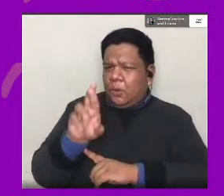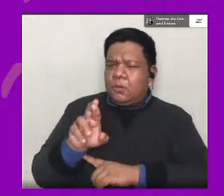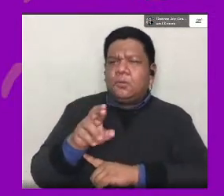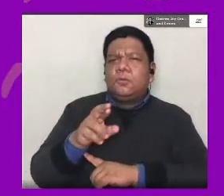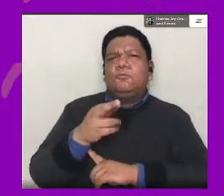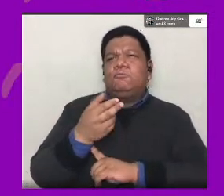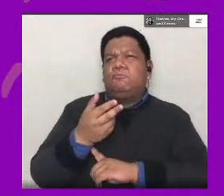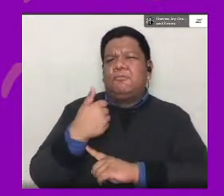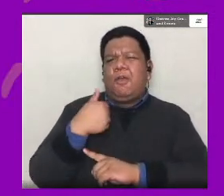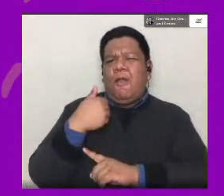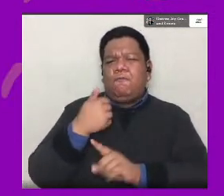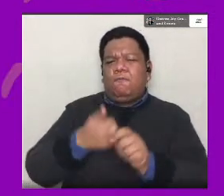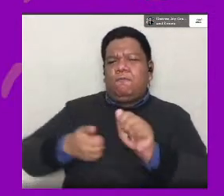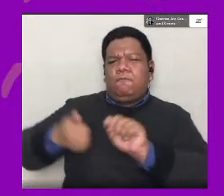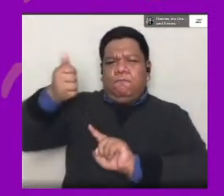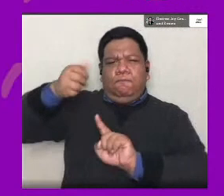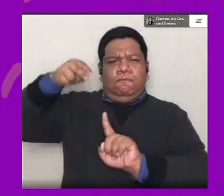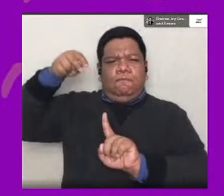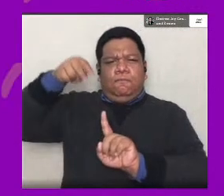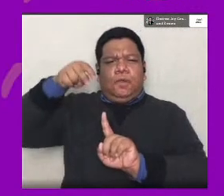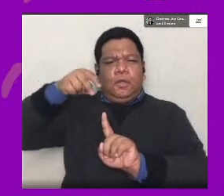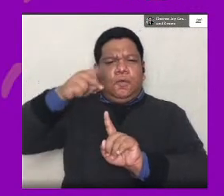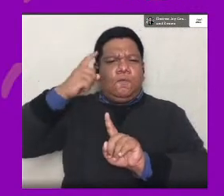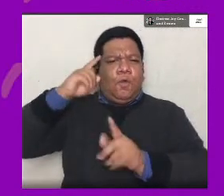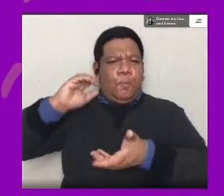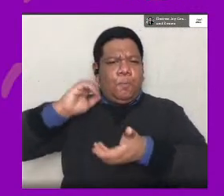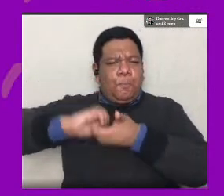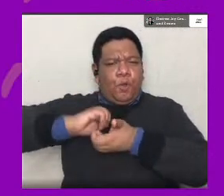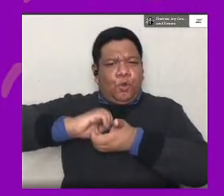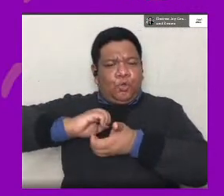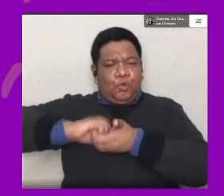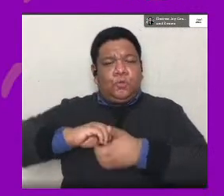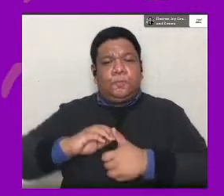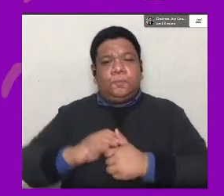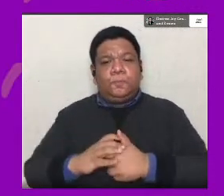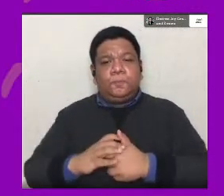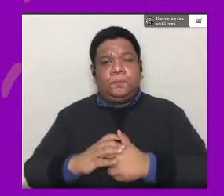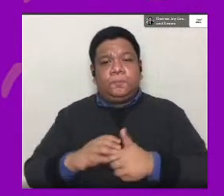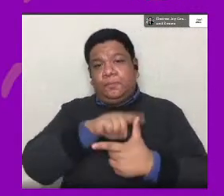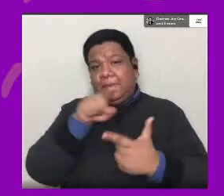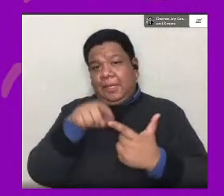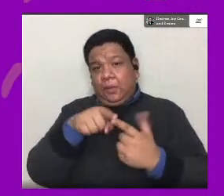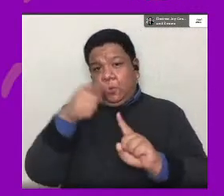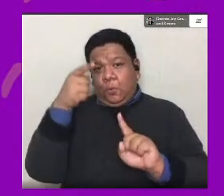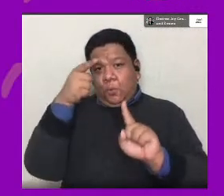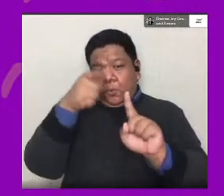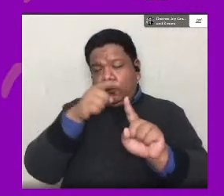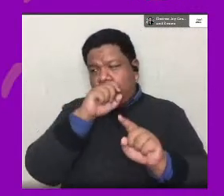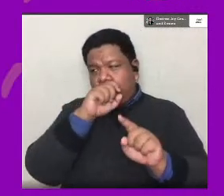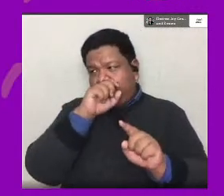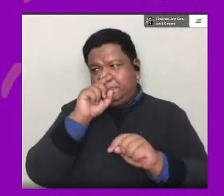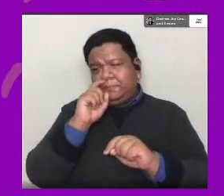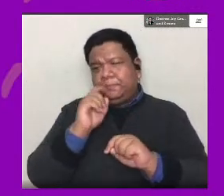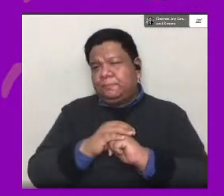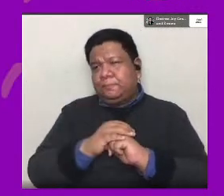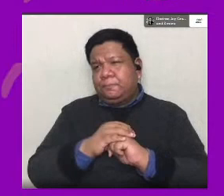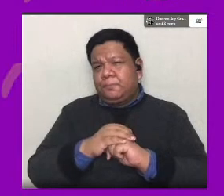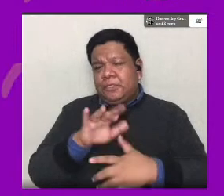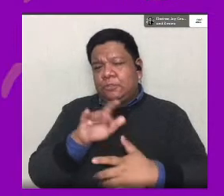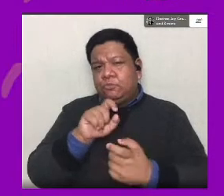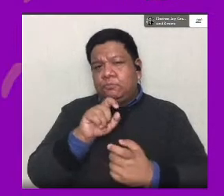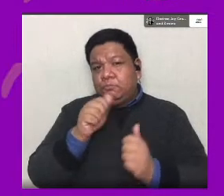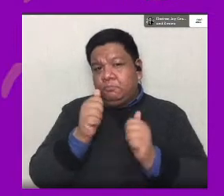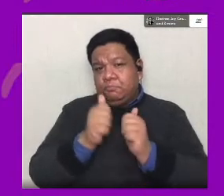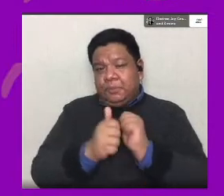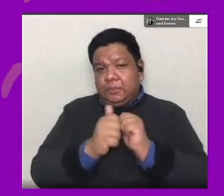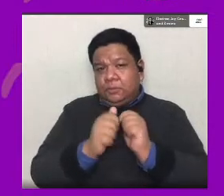partners. The second objective, this means about changing business, how business is